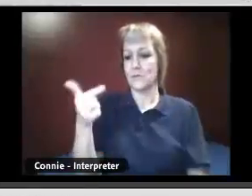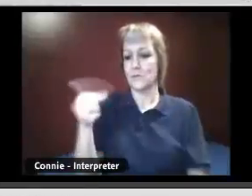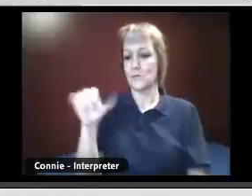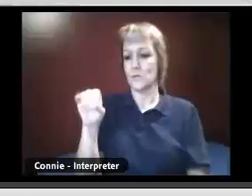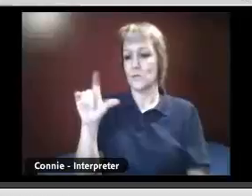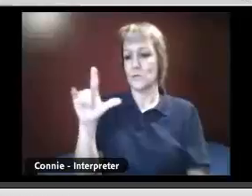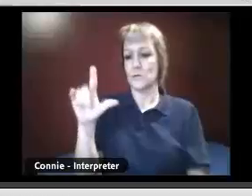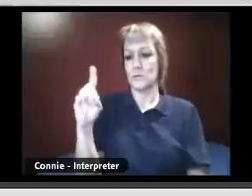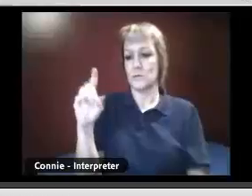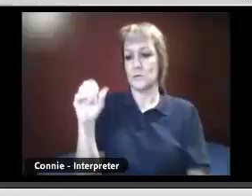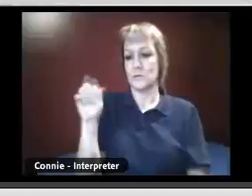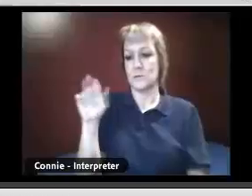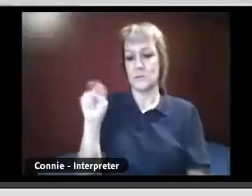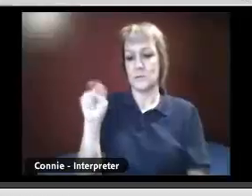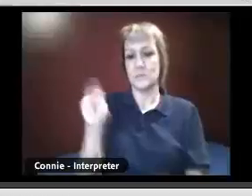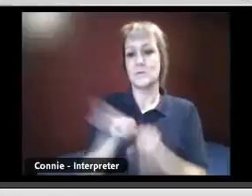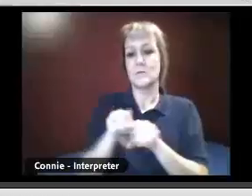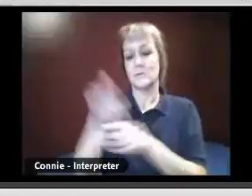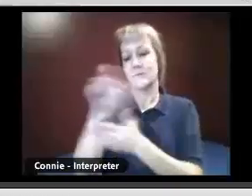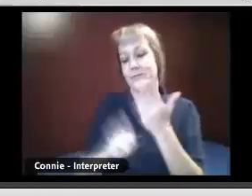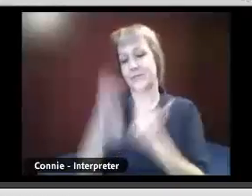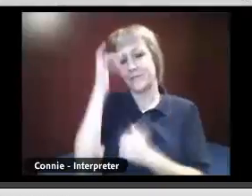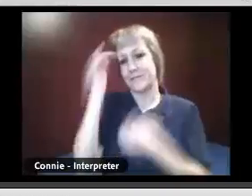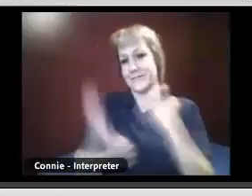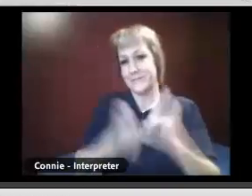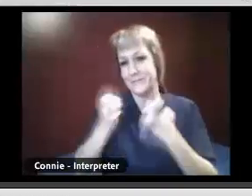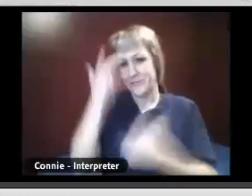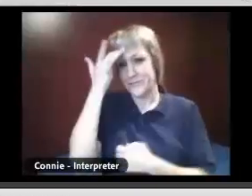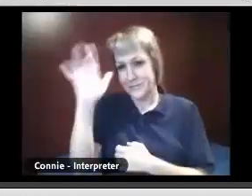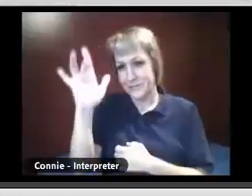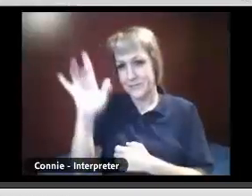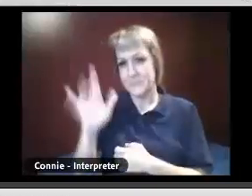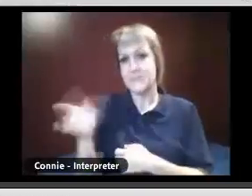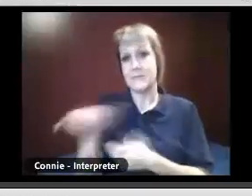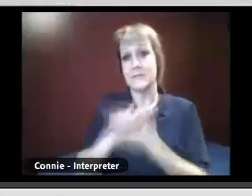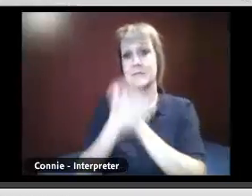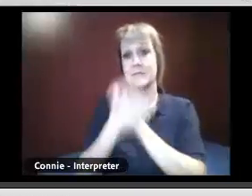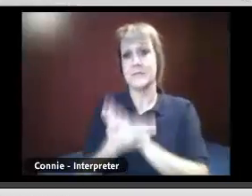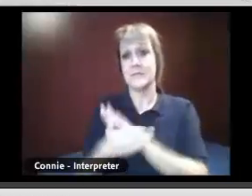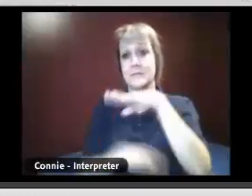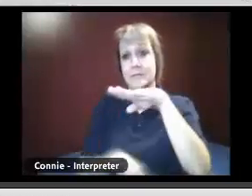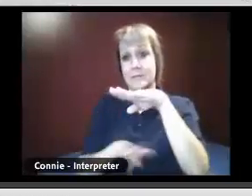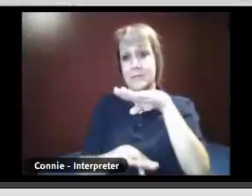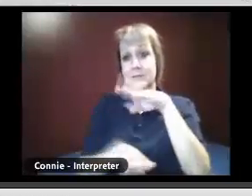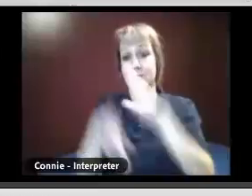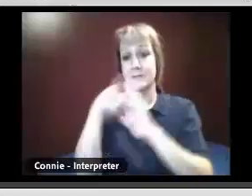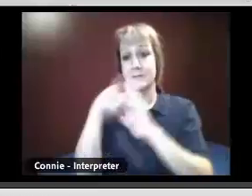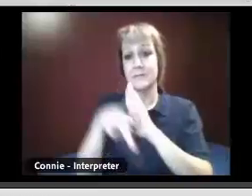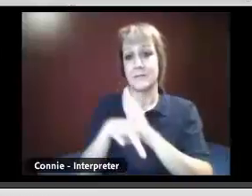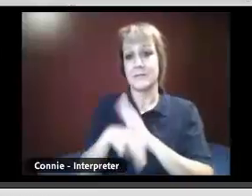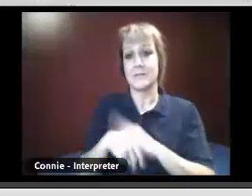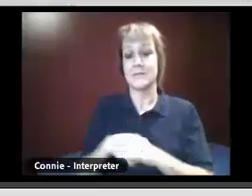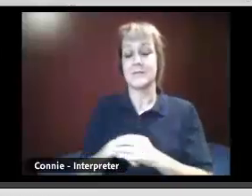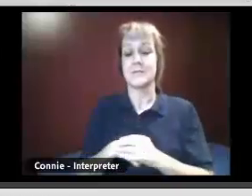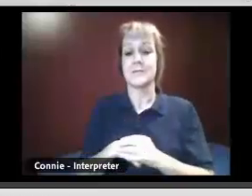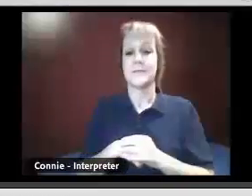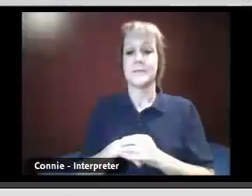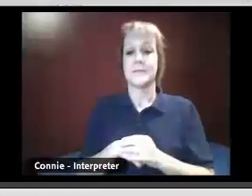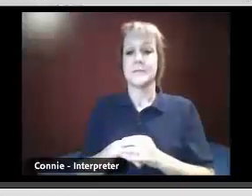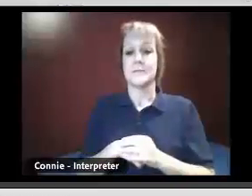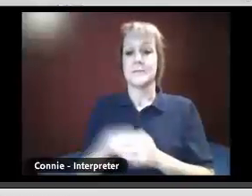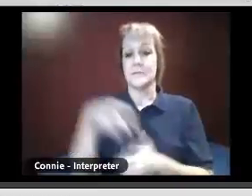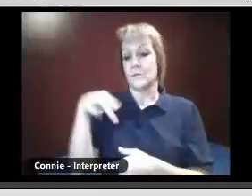who also wrote, Emotional Intelligence, which has become the basic principles of that. And in Primal Leadership,